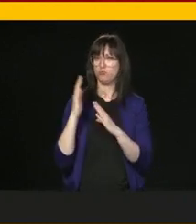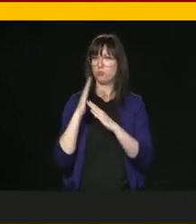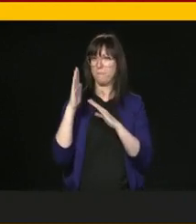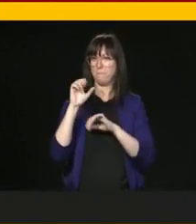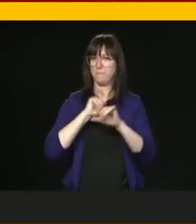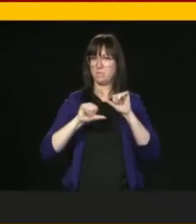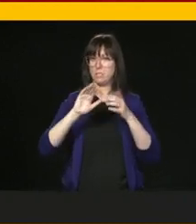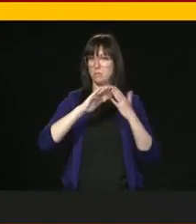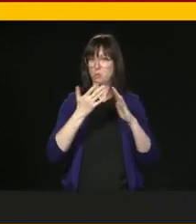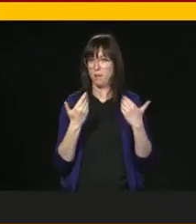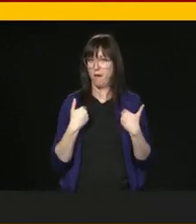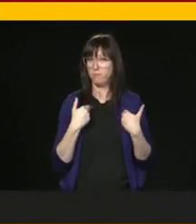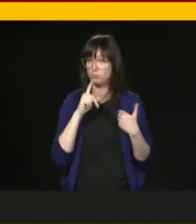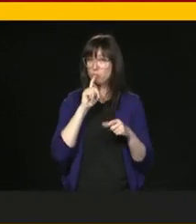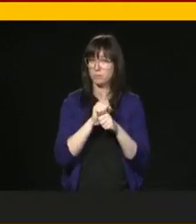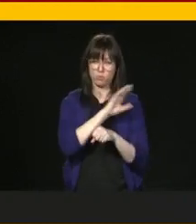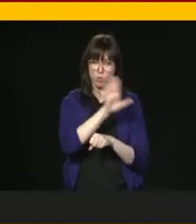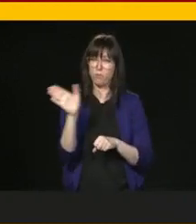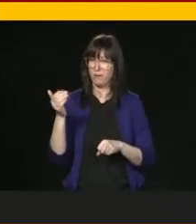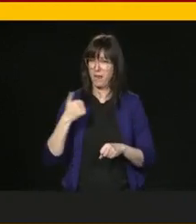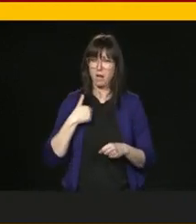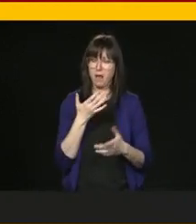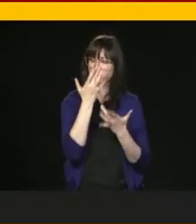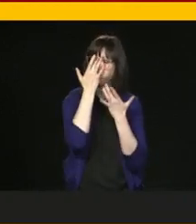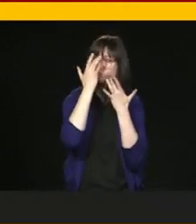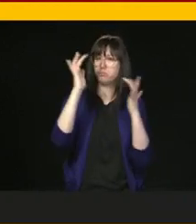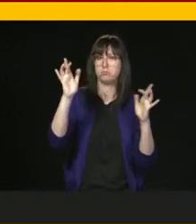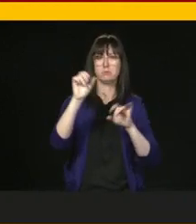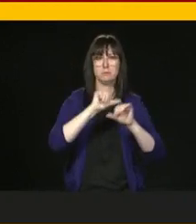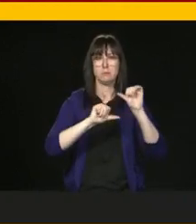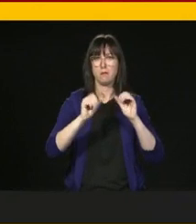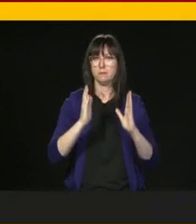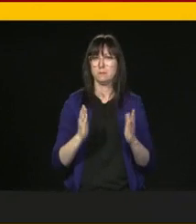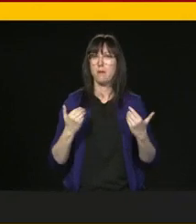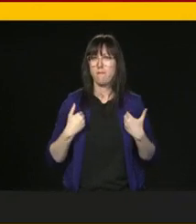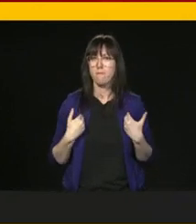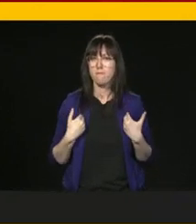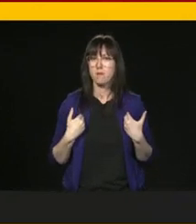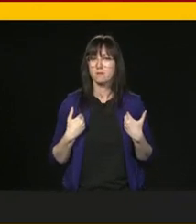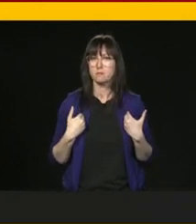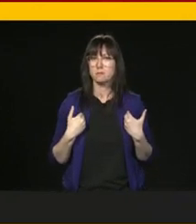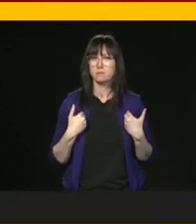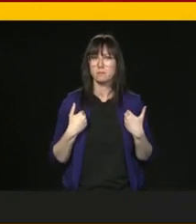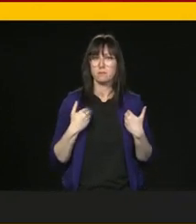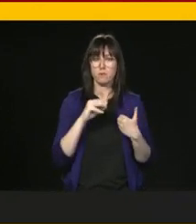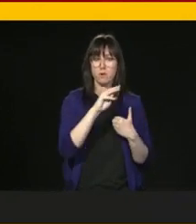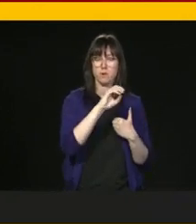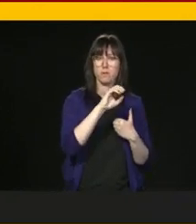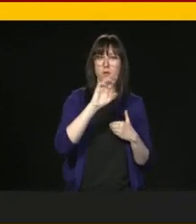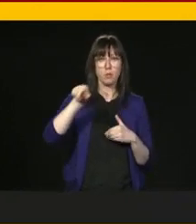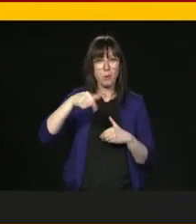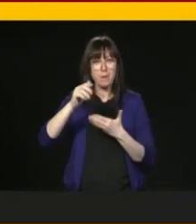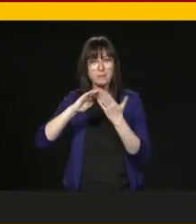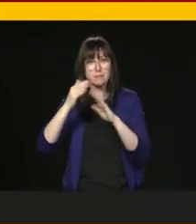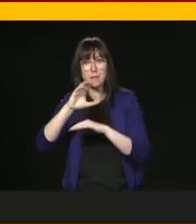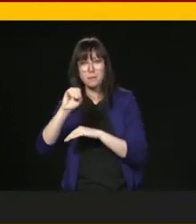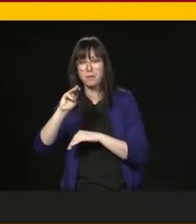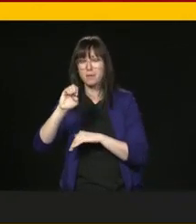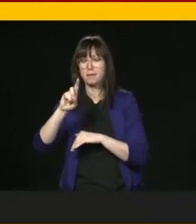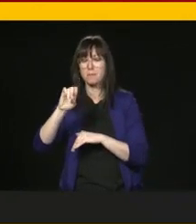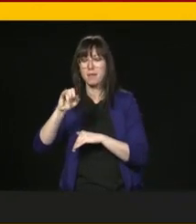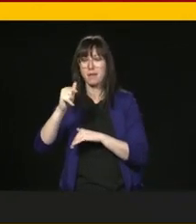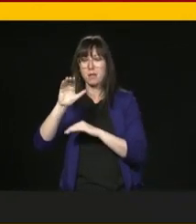coast. It's true for Medicago in Quebec, for example, and in the greater Quebec City